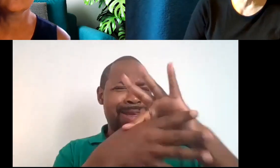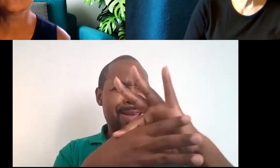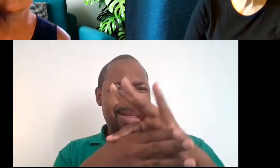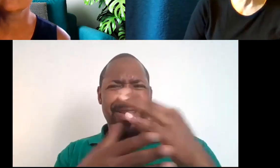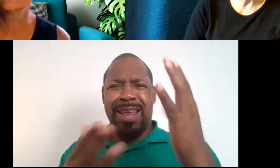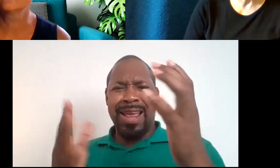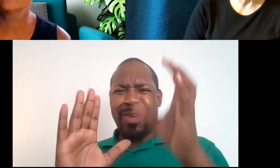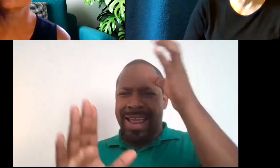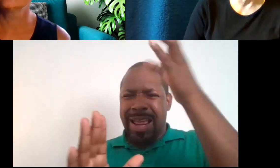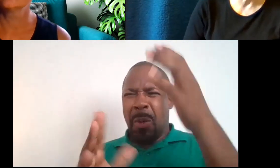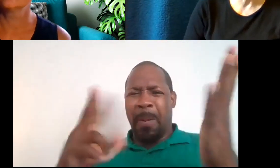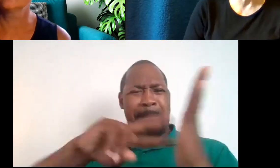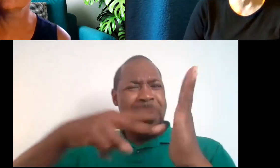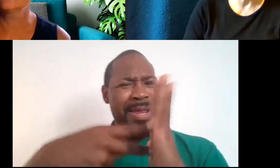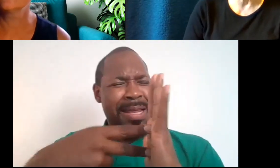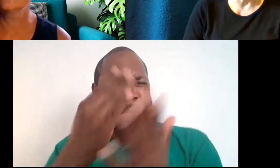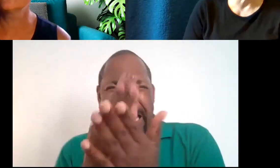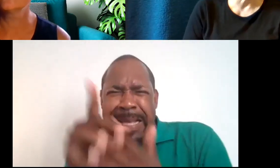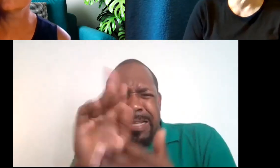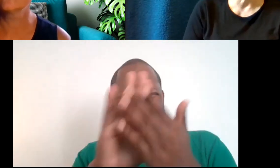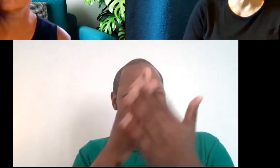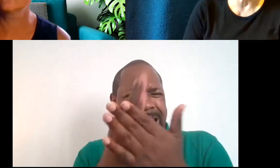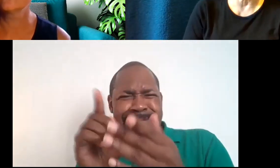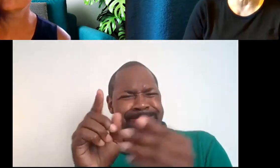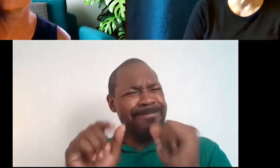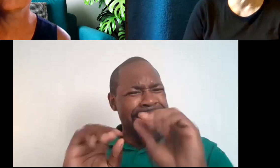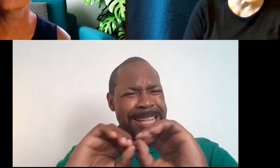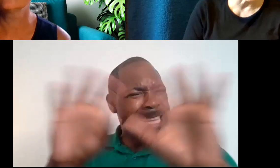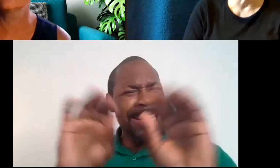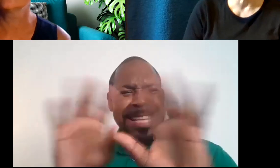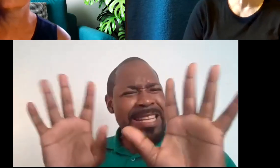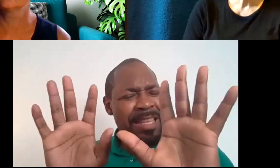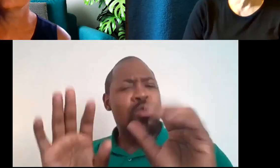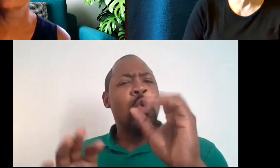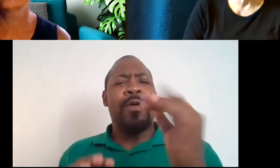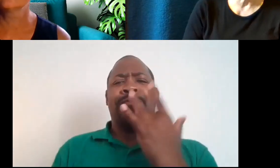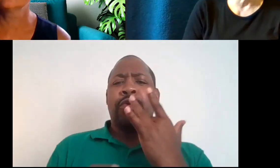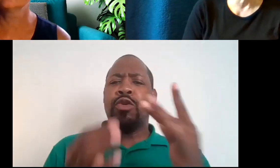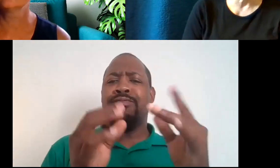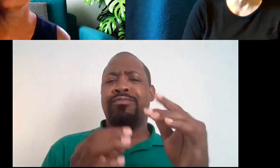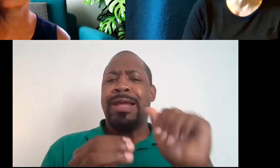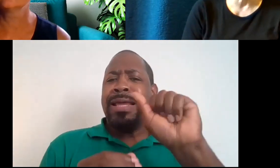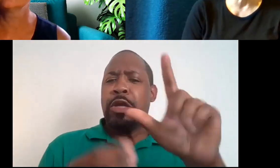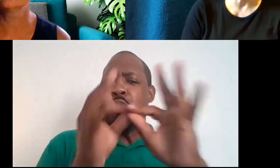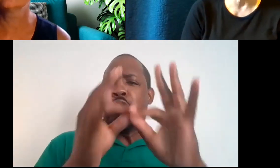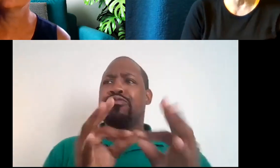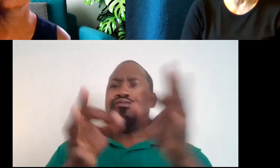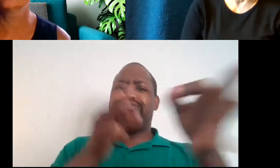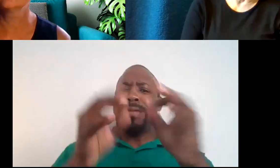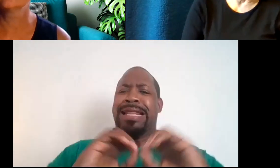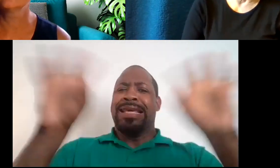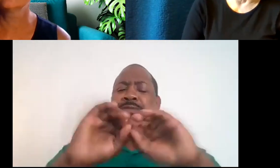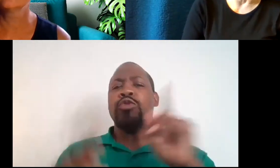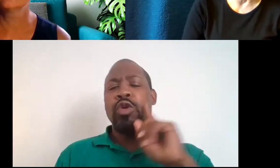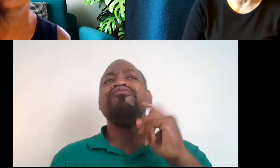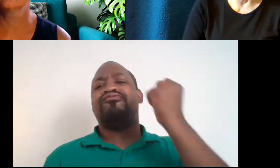read, but they're not always sure of the concepts or the context. And it's not always clear to a deaf person. And so they